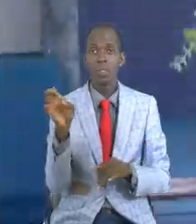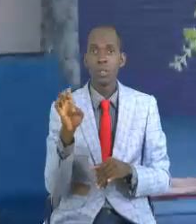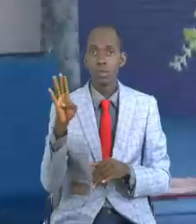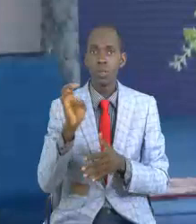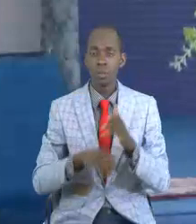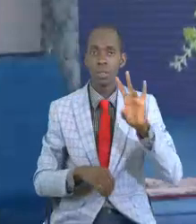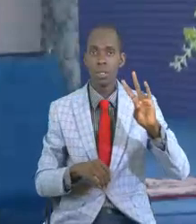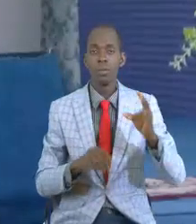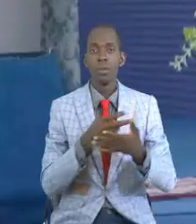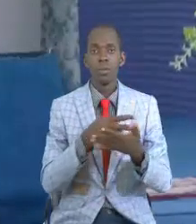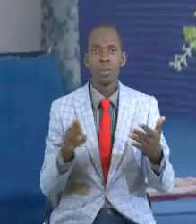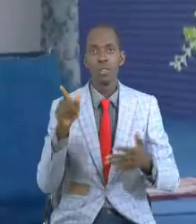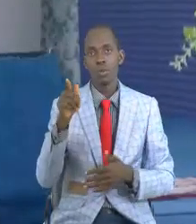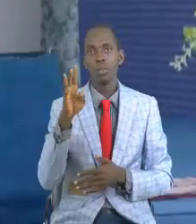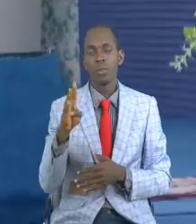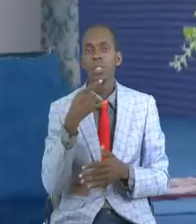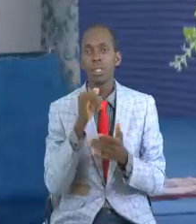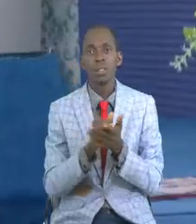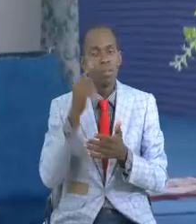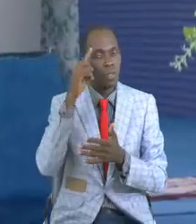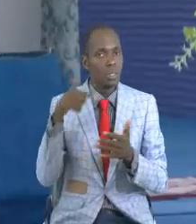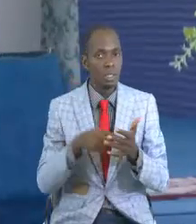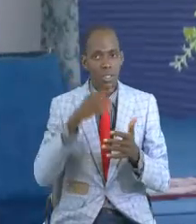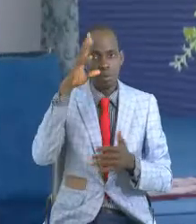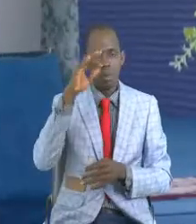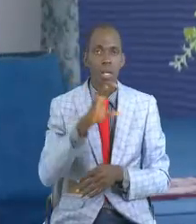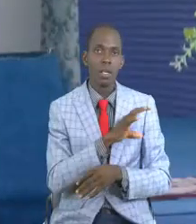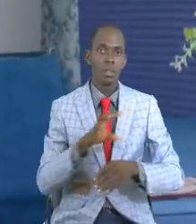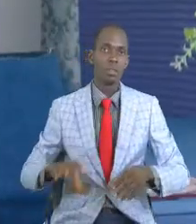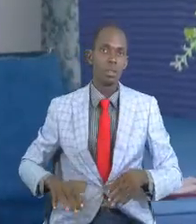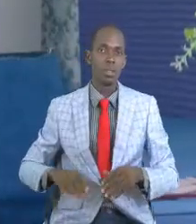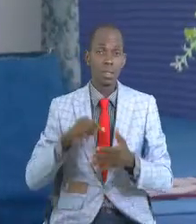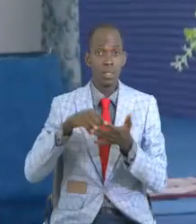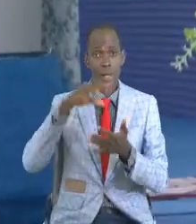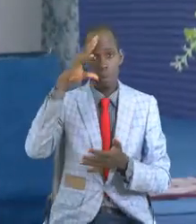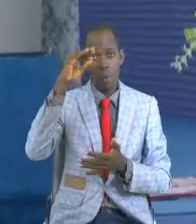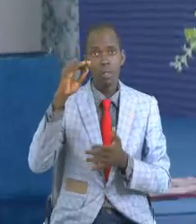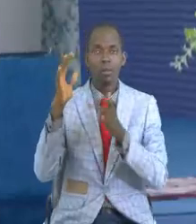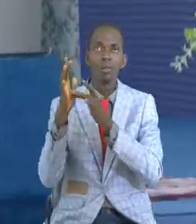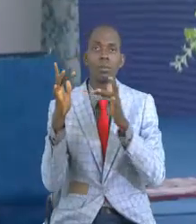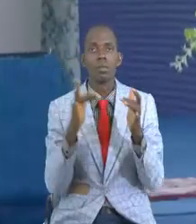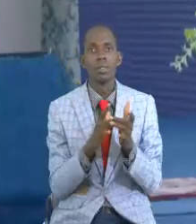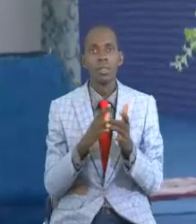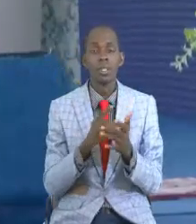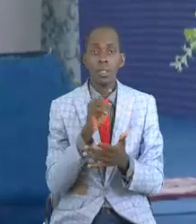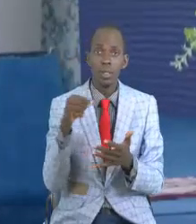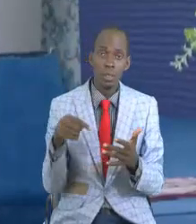24, but this man, Christ, but this man, Jesus, but this man, our